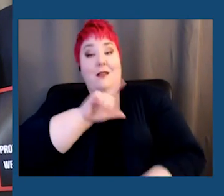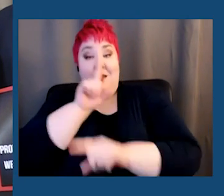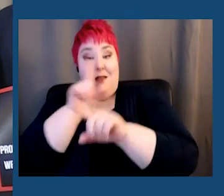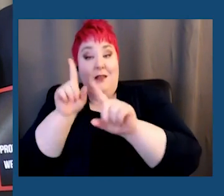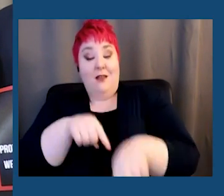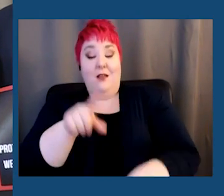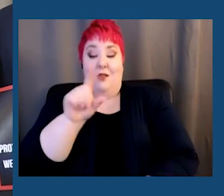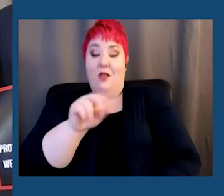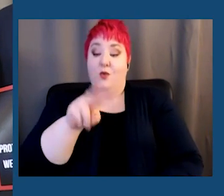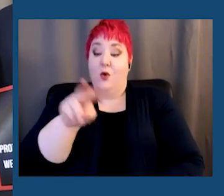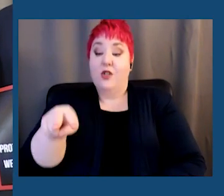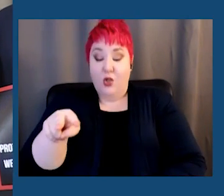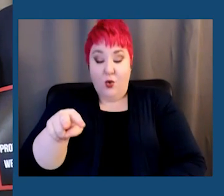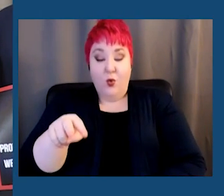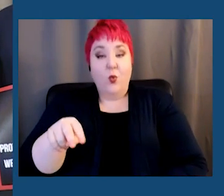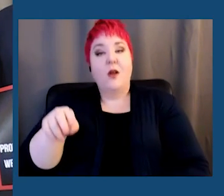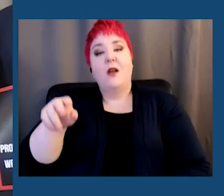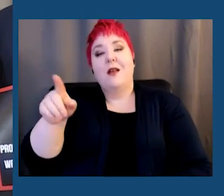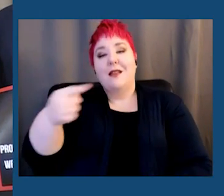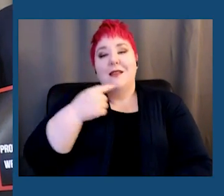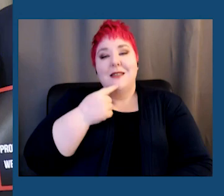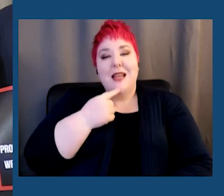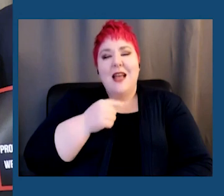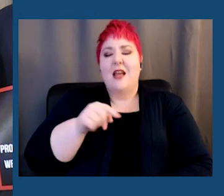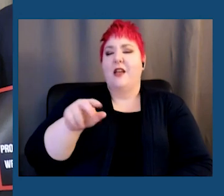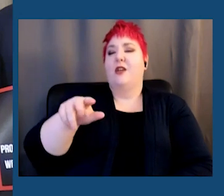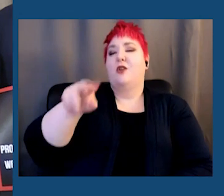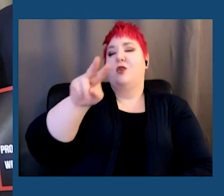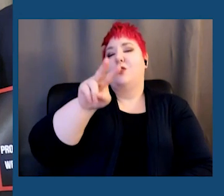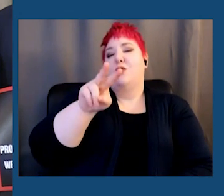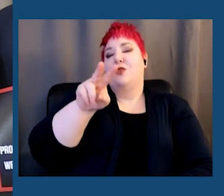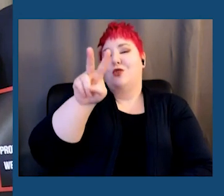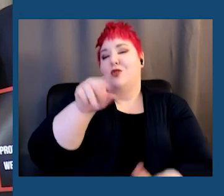over 23,000 robberies.